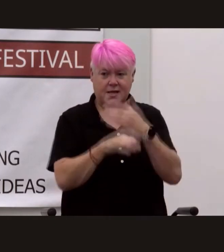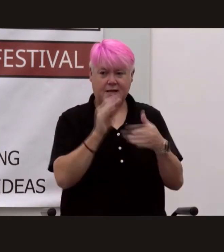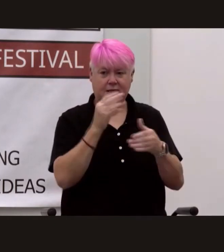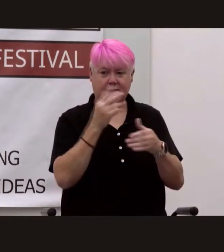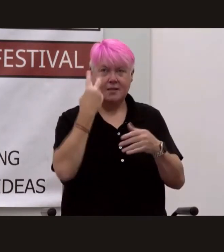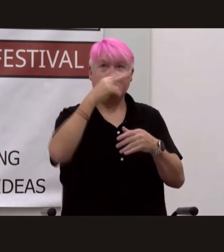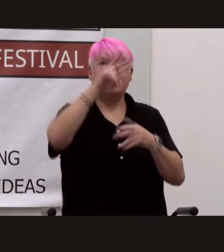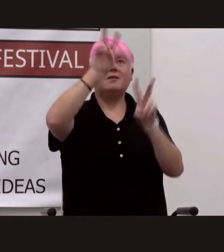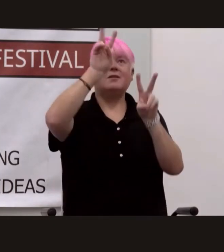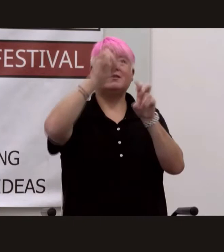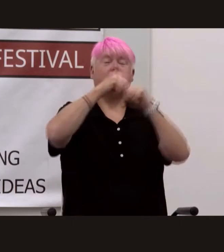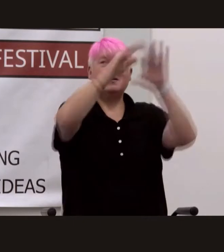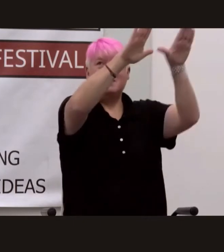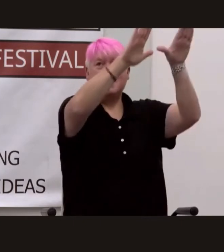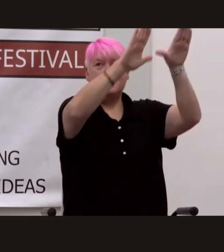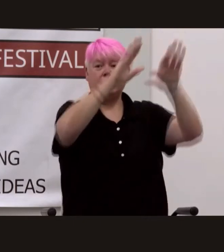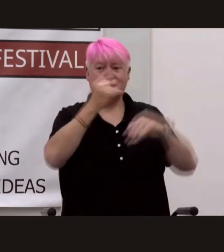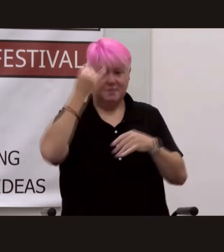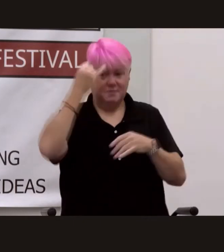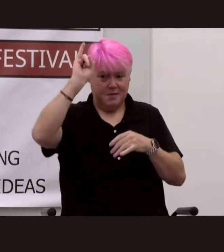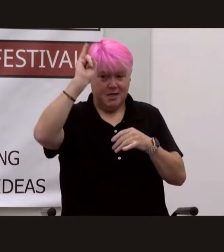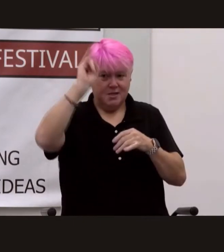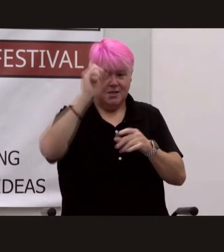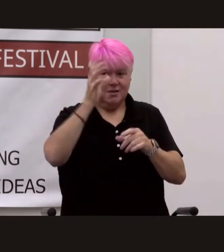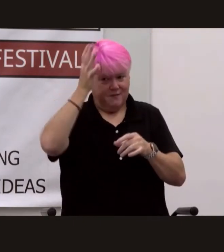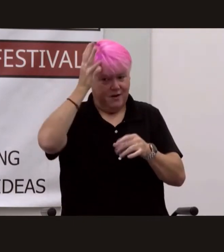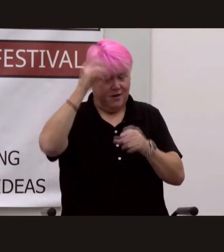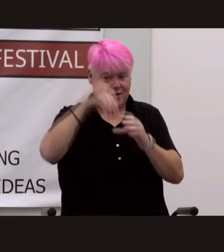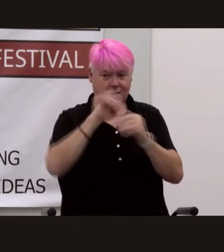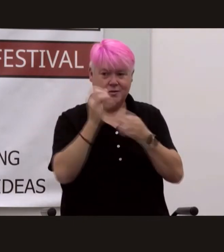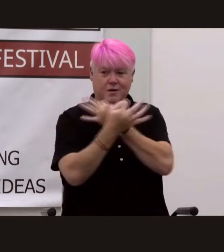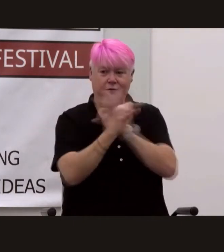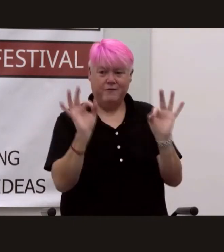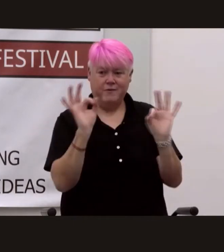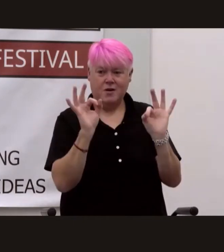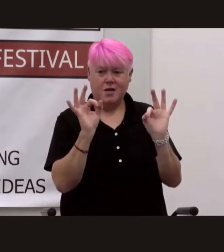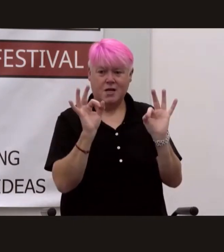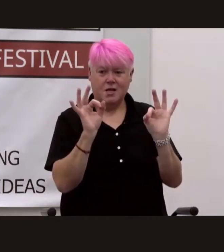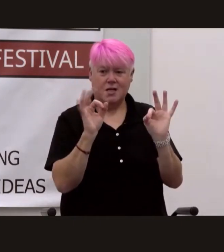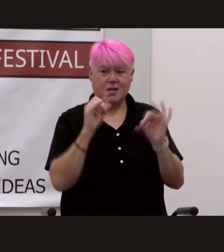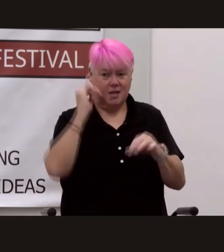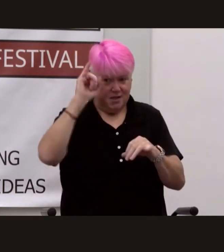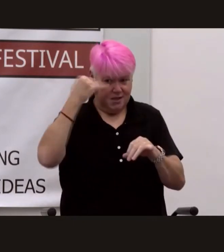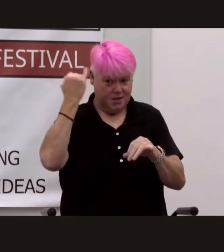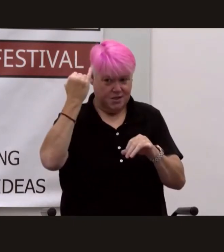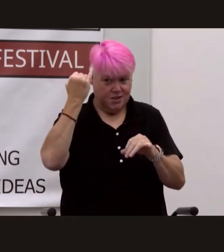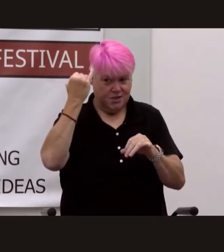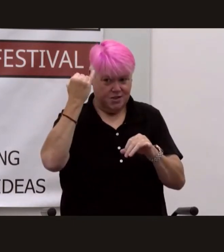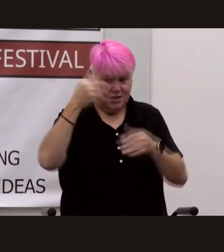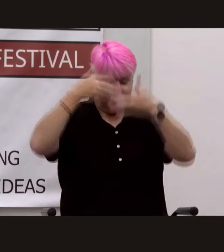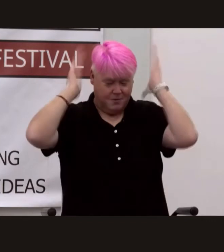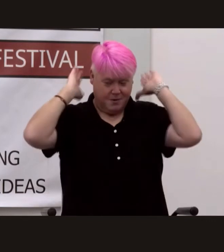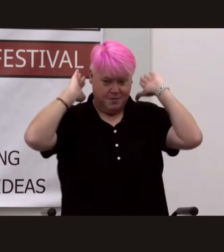peaks, imagining his father out there, free. Jack raked back his hair,